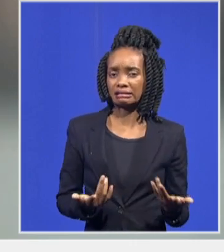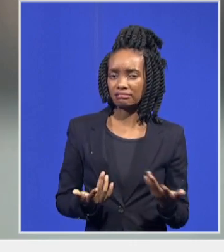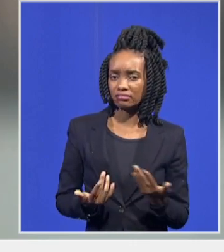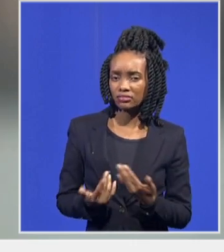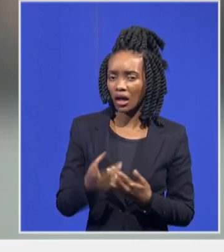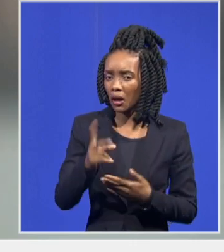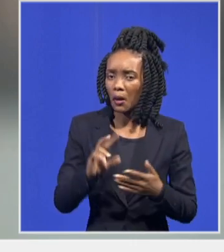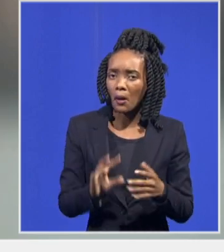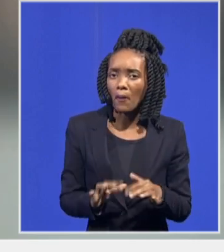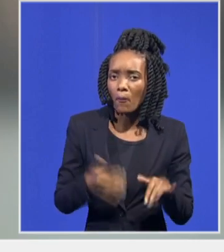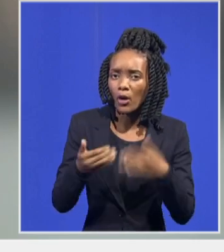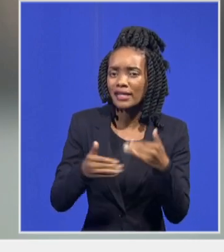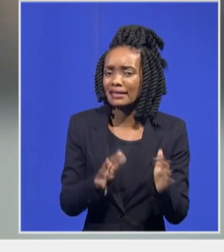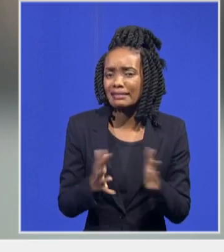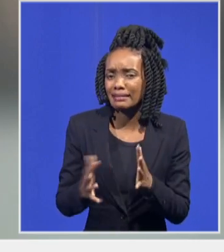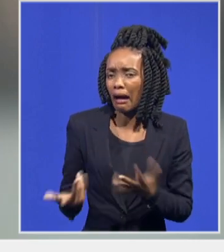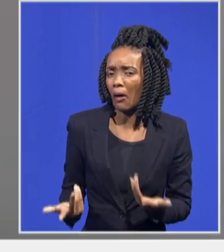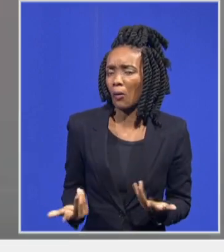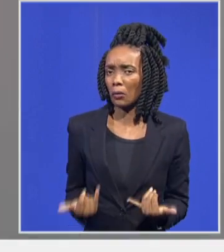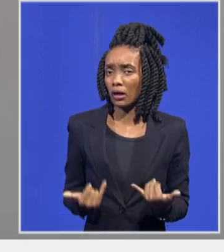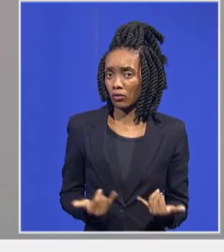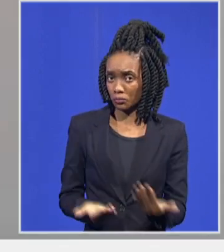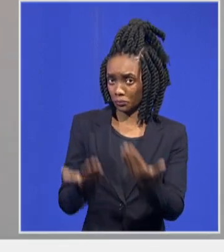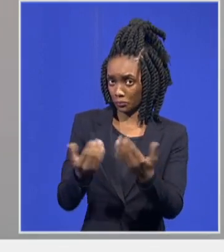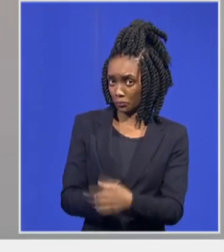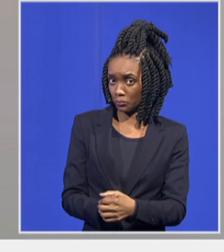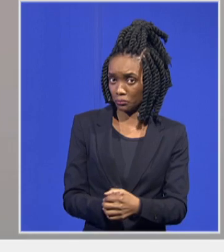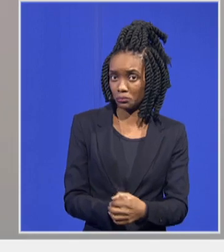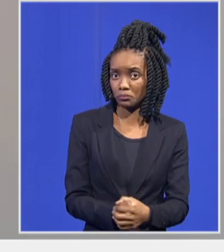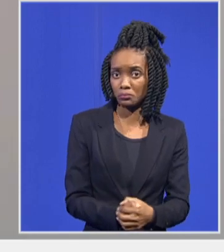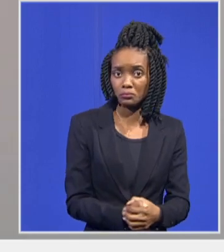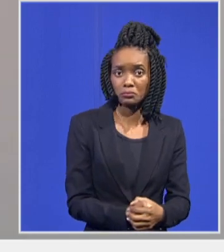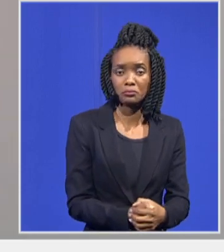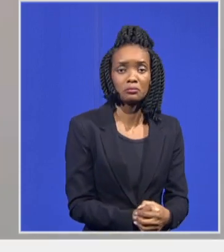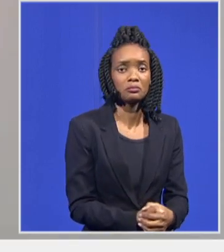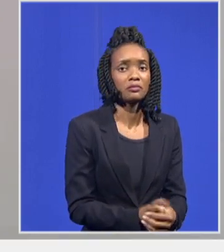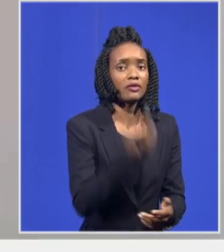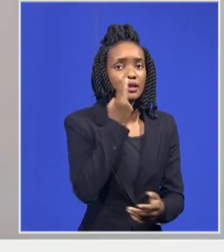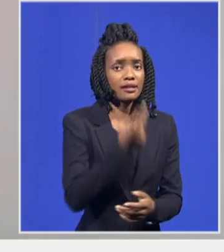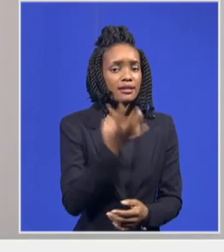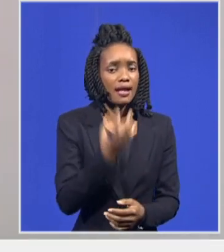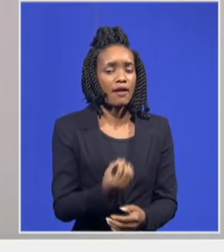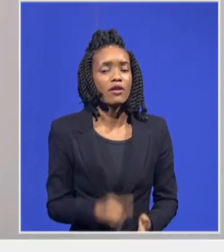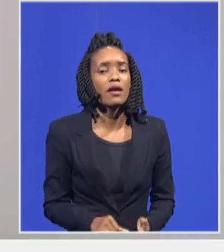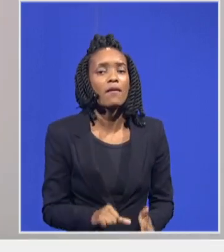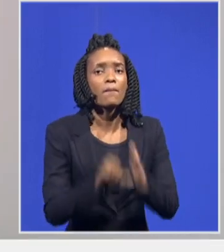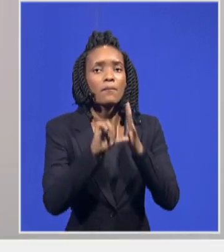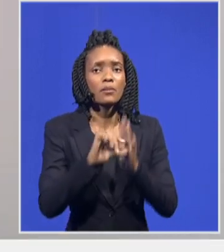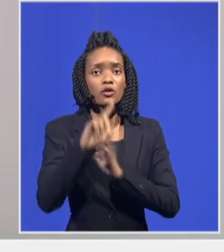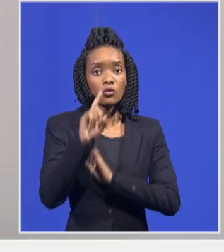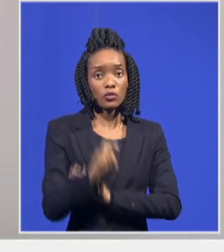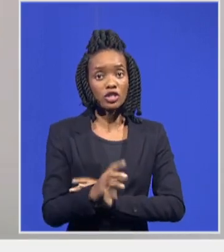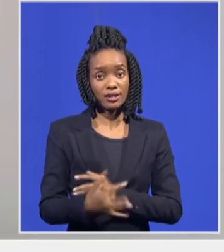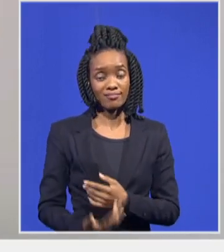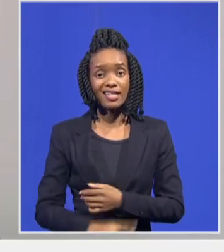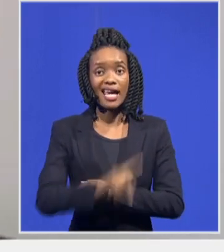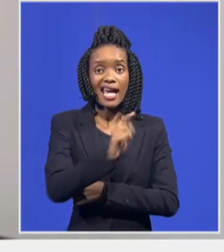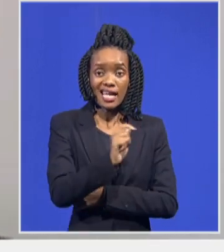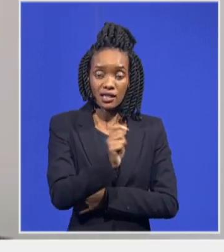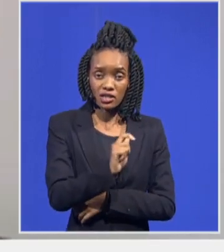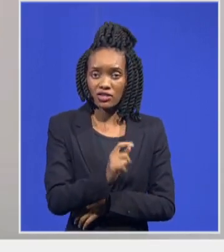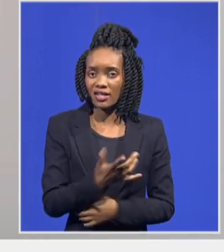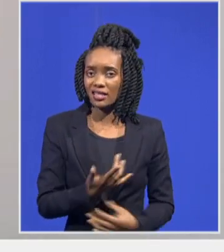process? Rupi, I think that's an important question, and Terence, we could